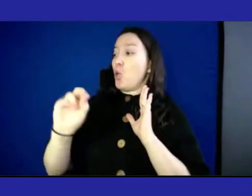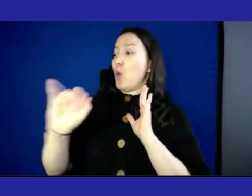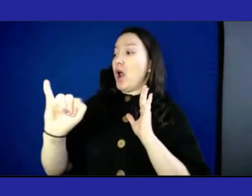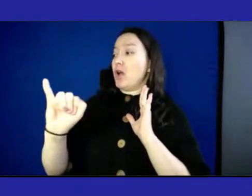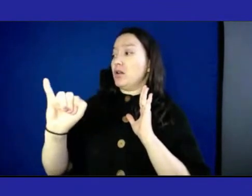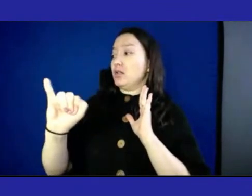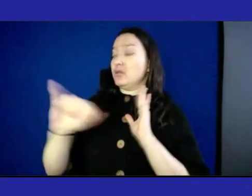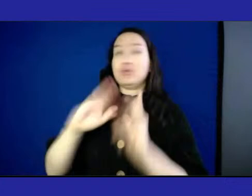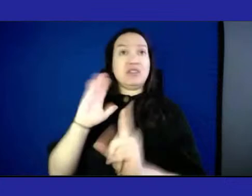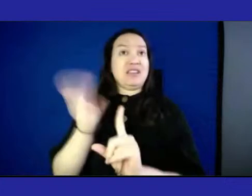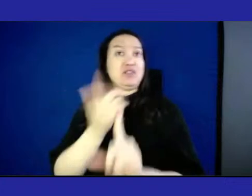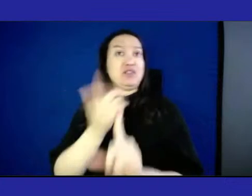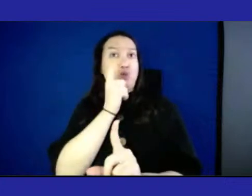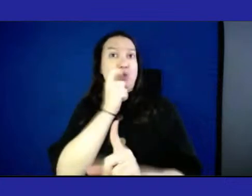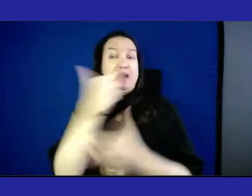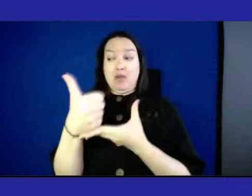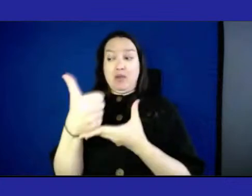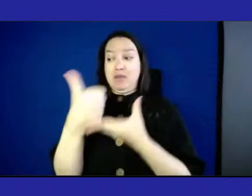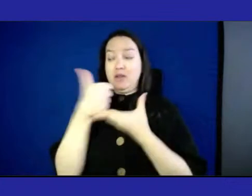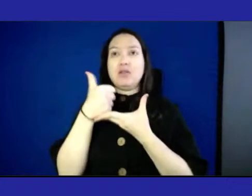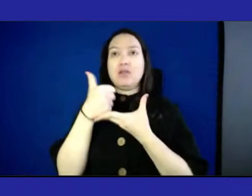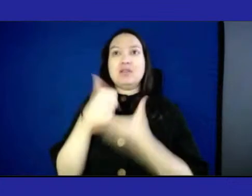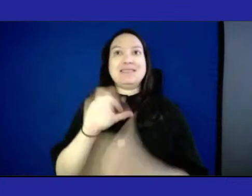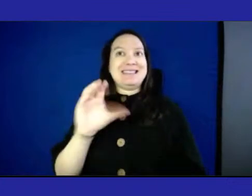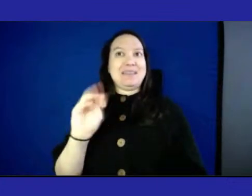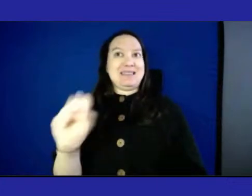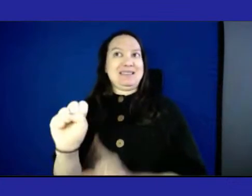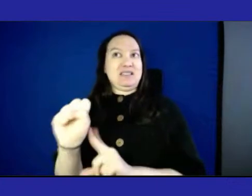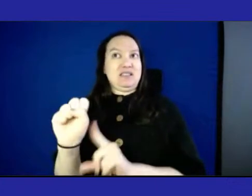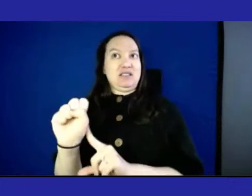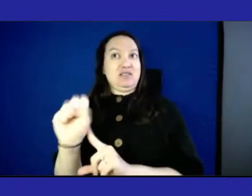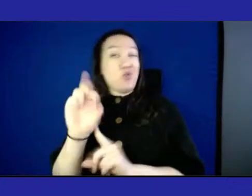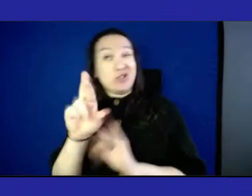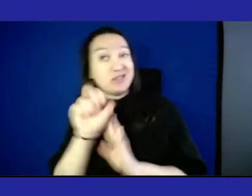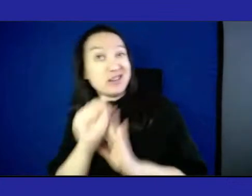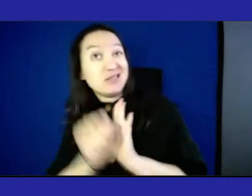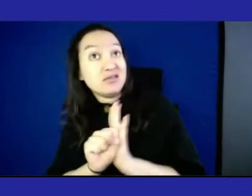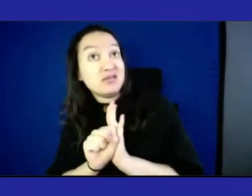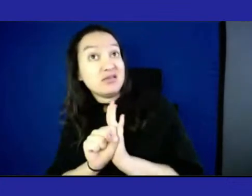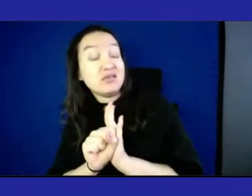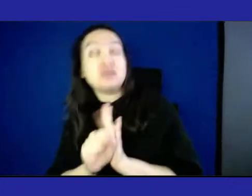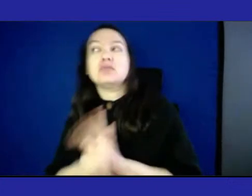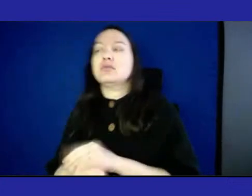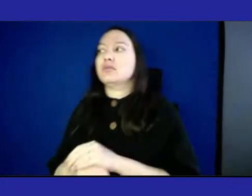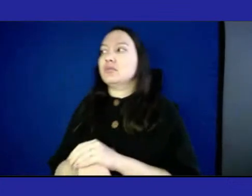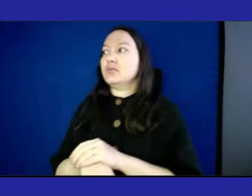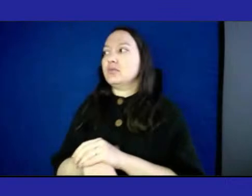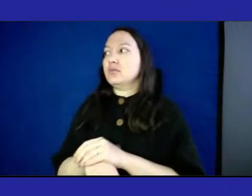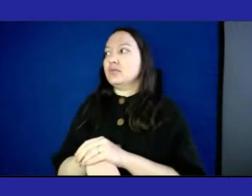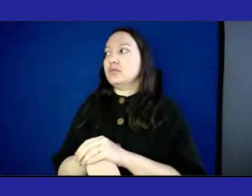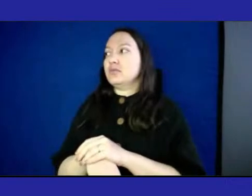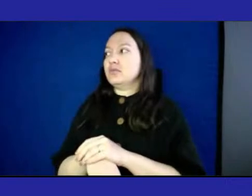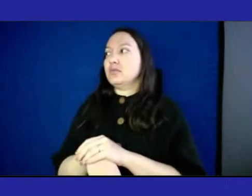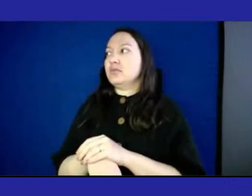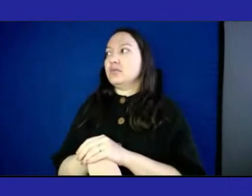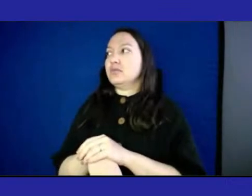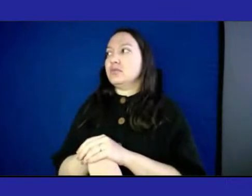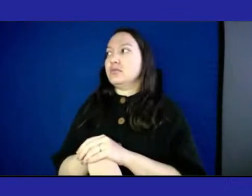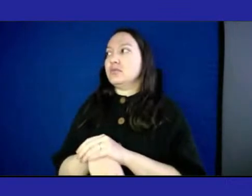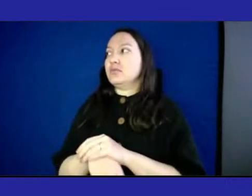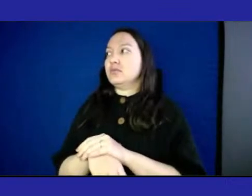convince to help us is CMS, right, or the state. So is there any